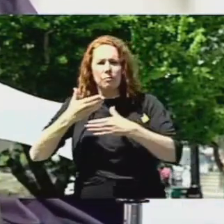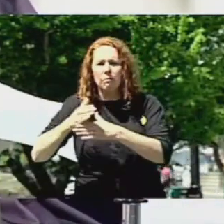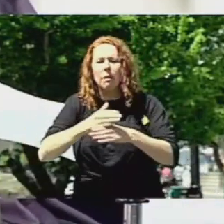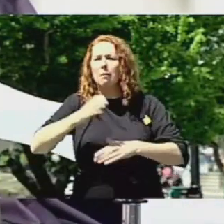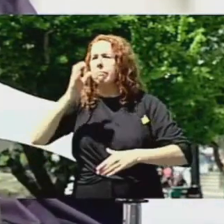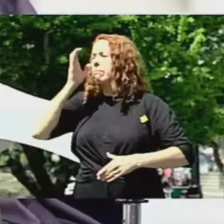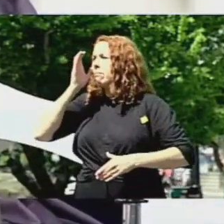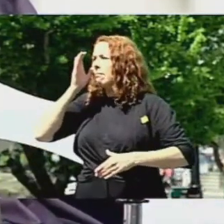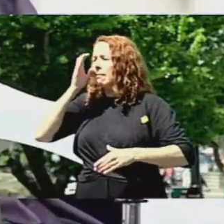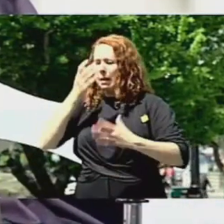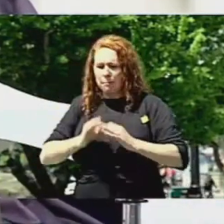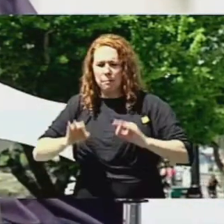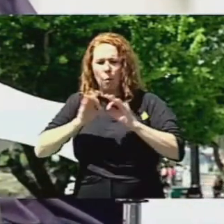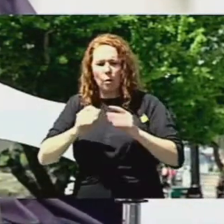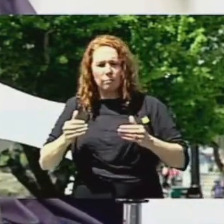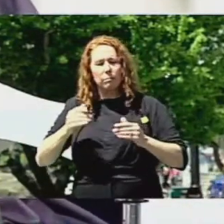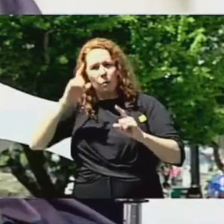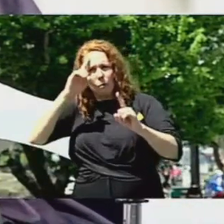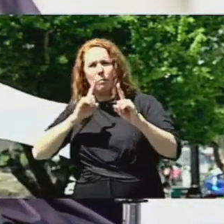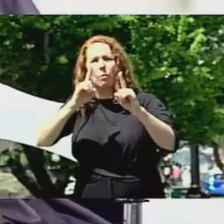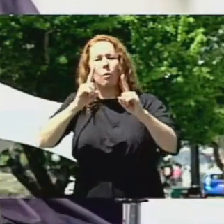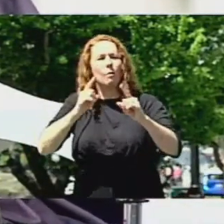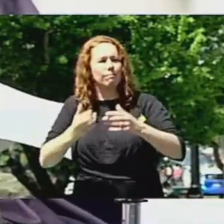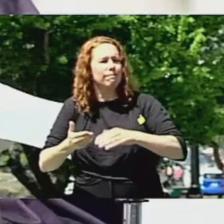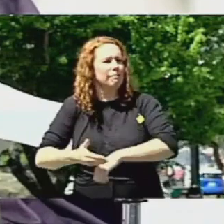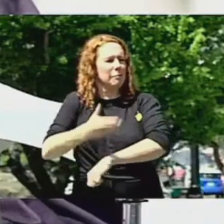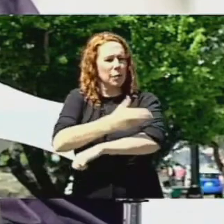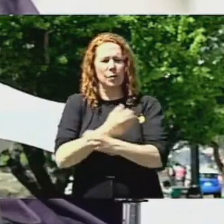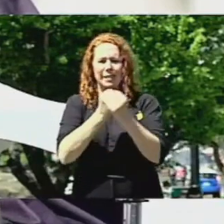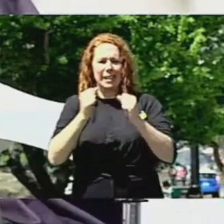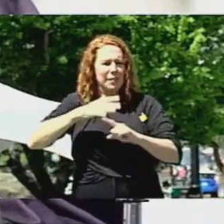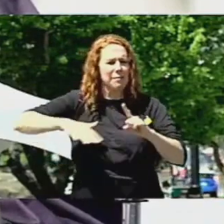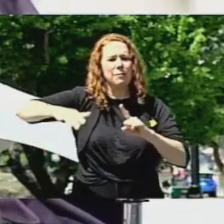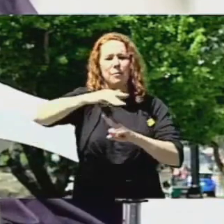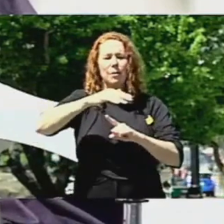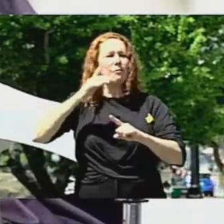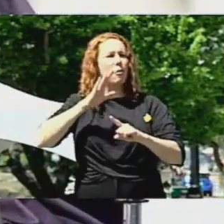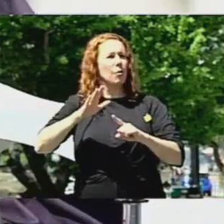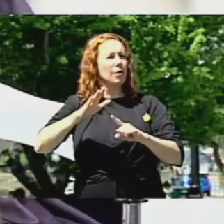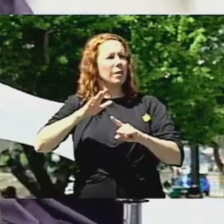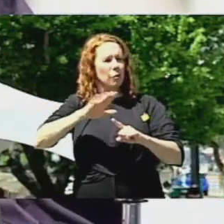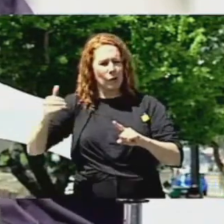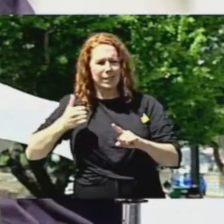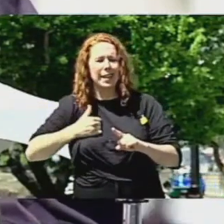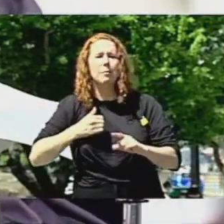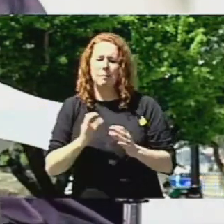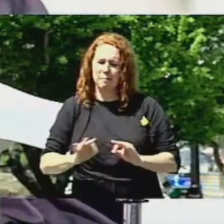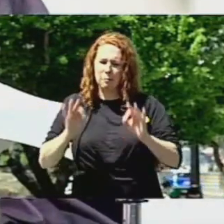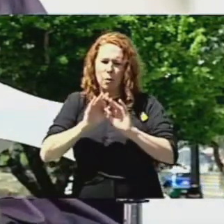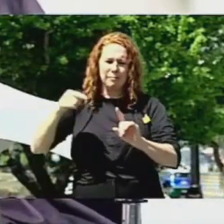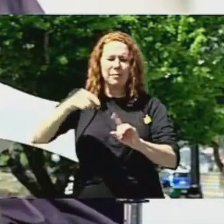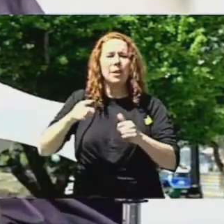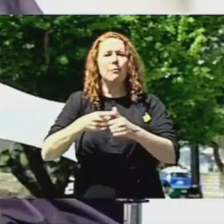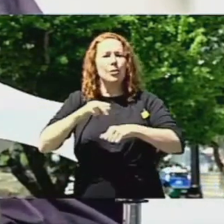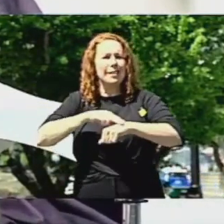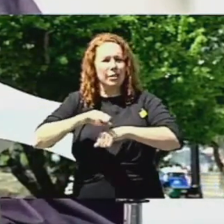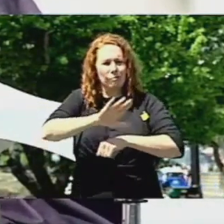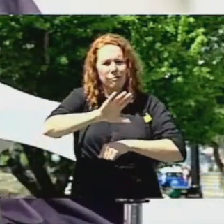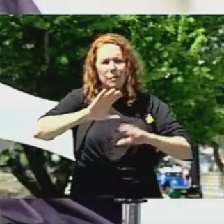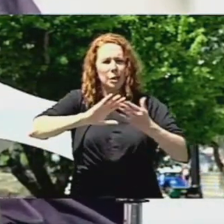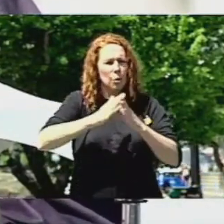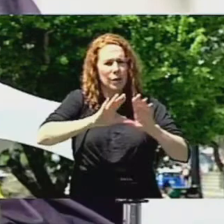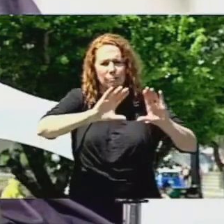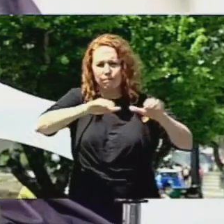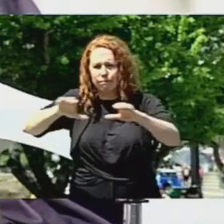take the next steps in creating safer environments all across Canada and the many First Nation communities. I feel a great sense